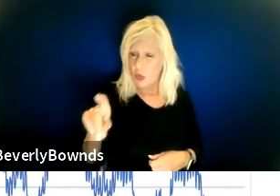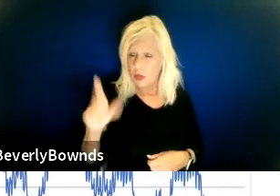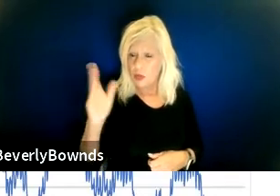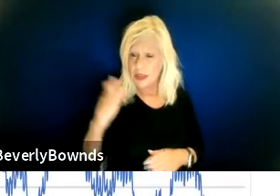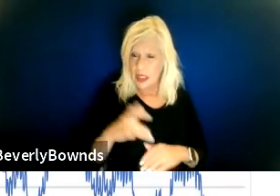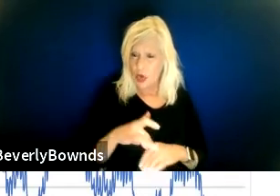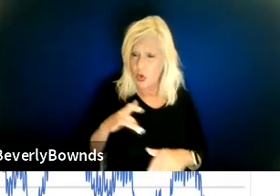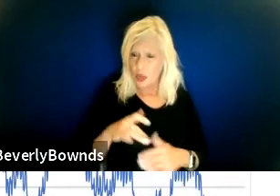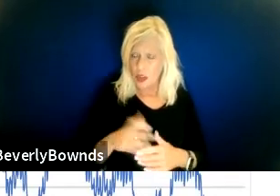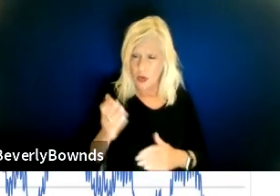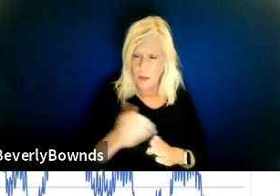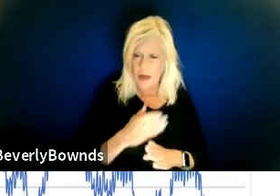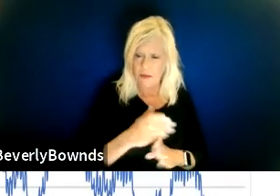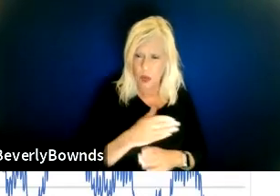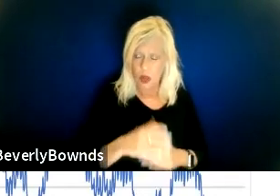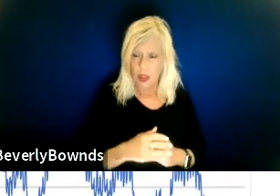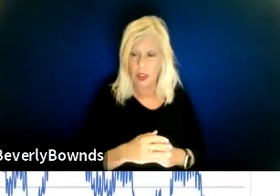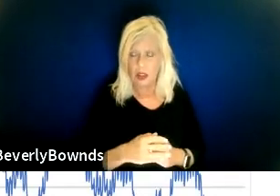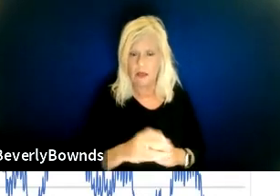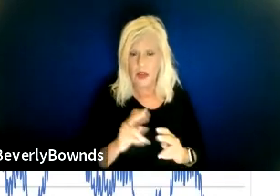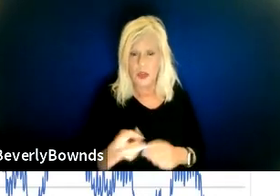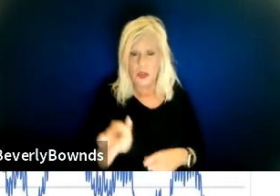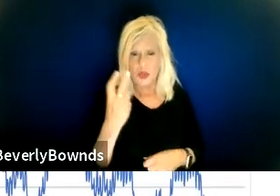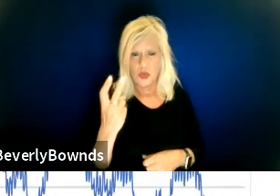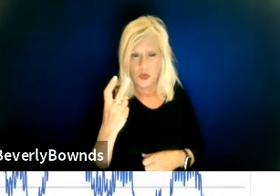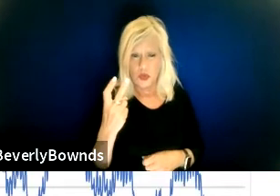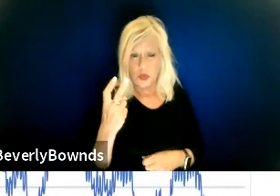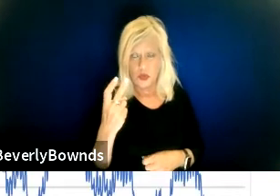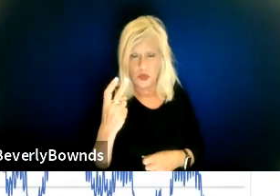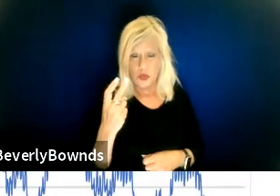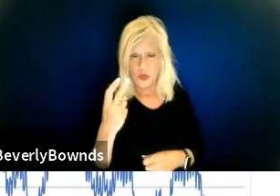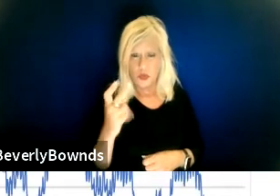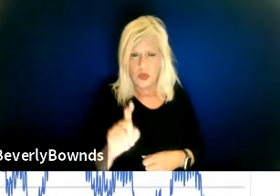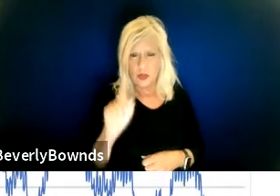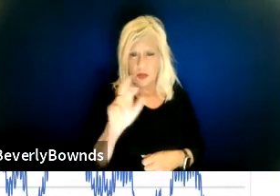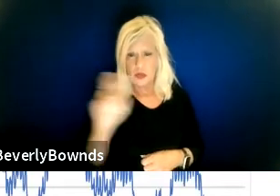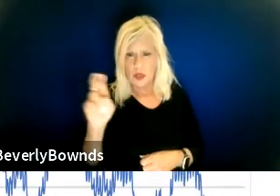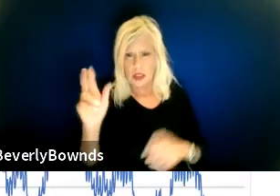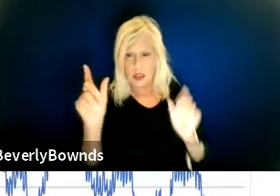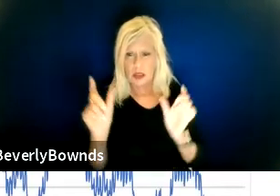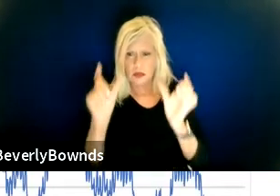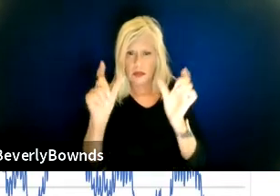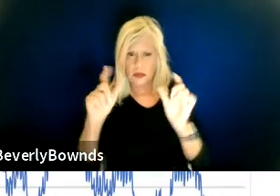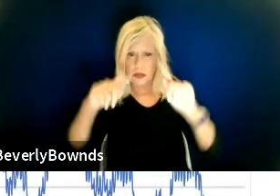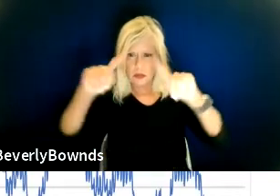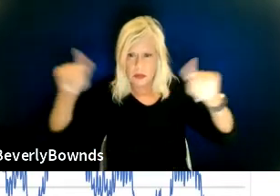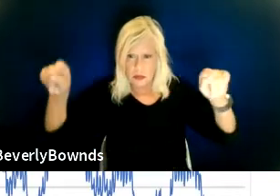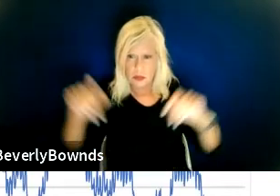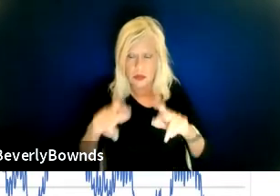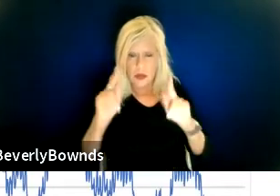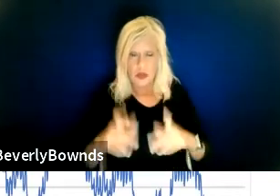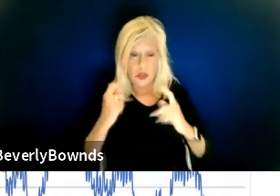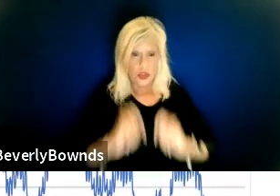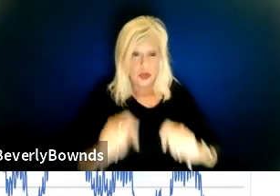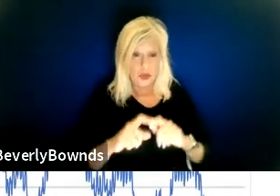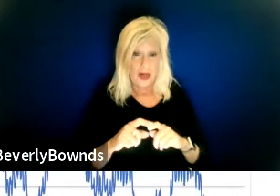earlier. If you look at the 2 graphs at the upper right-hand corner of this slide, you see that when a person is trying to pedal